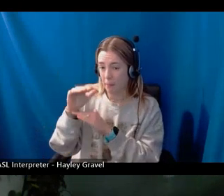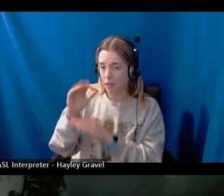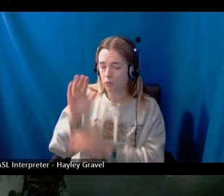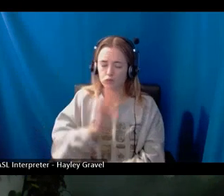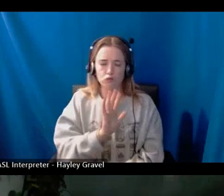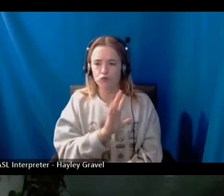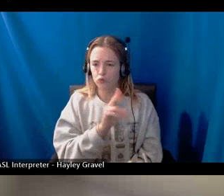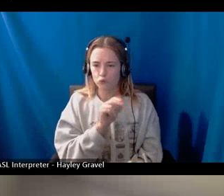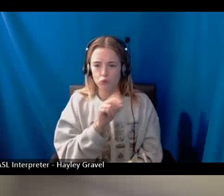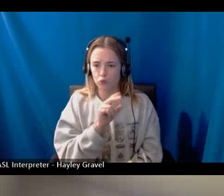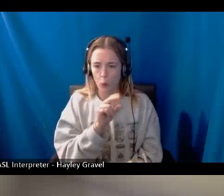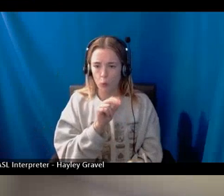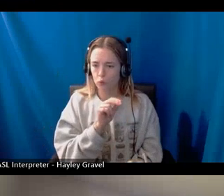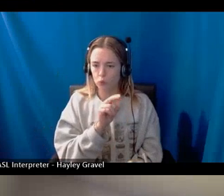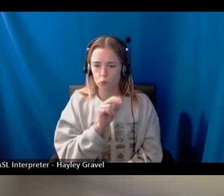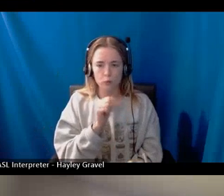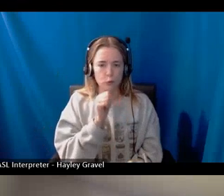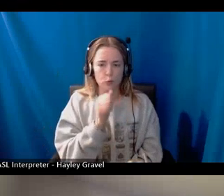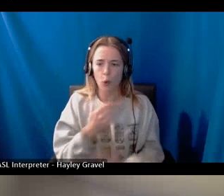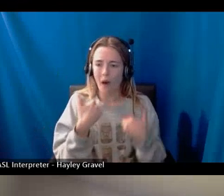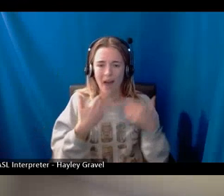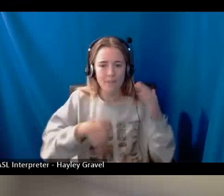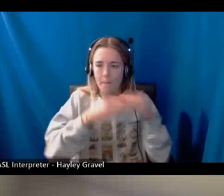maximum of sources, no. Okay.